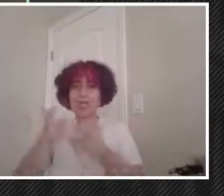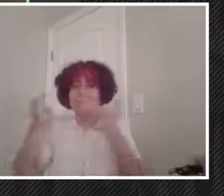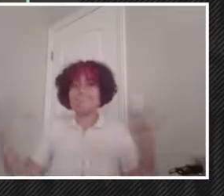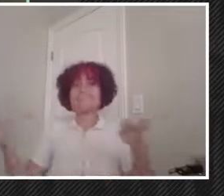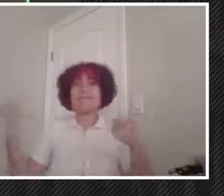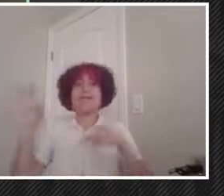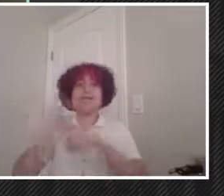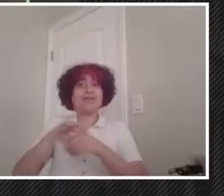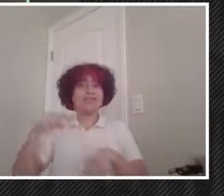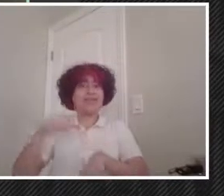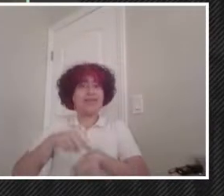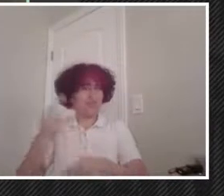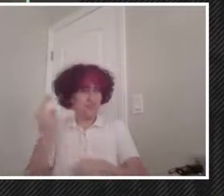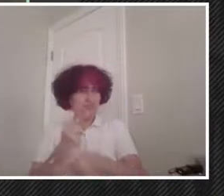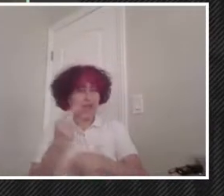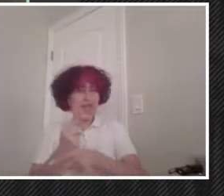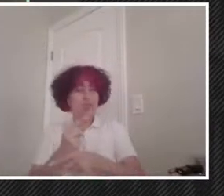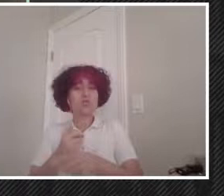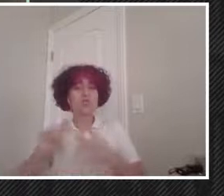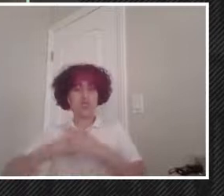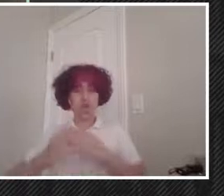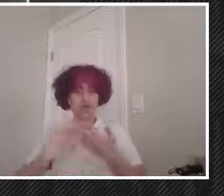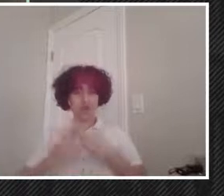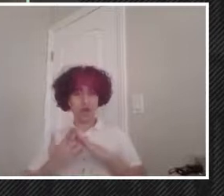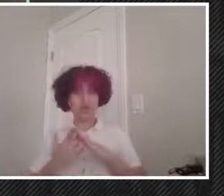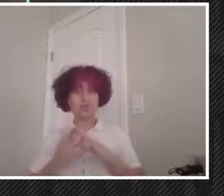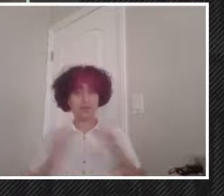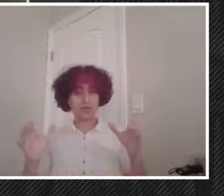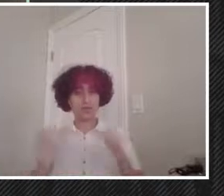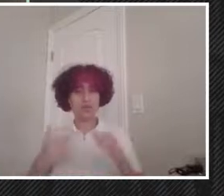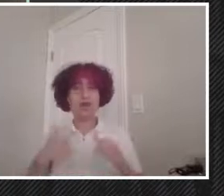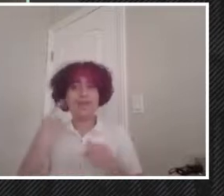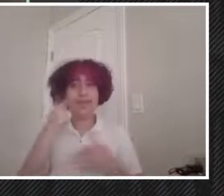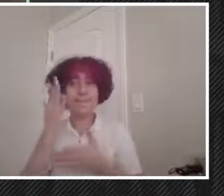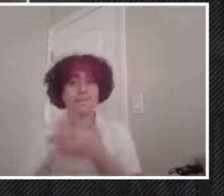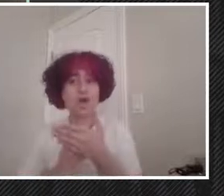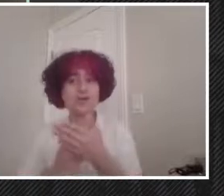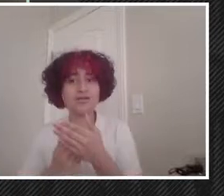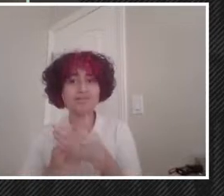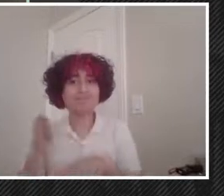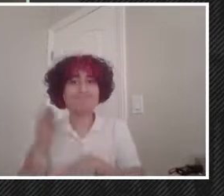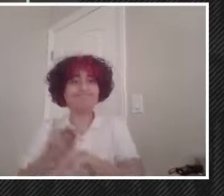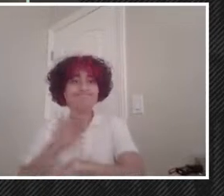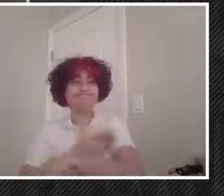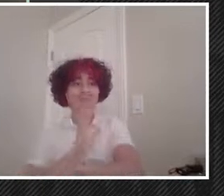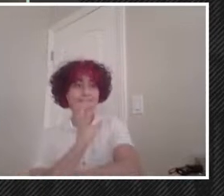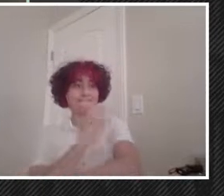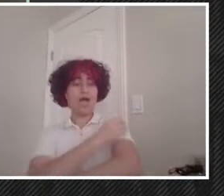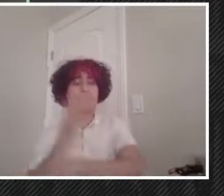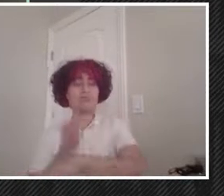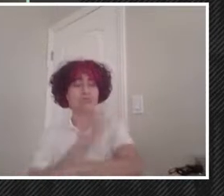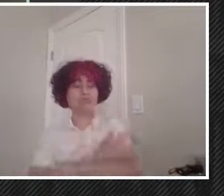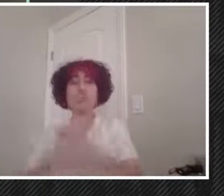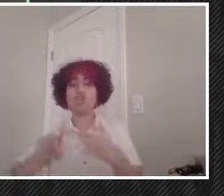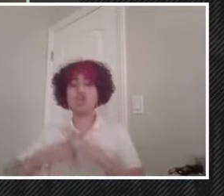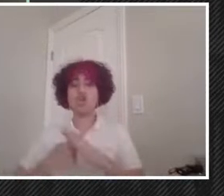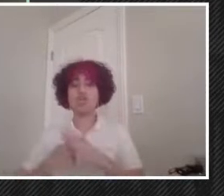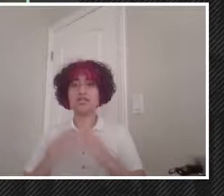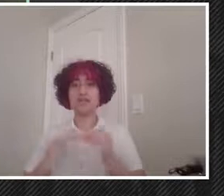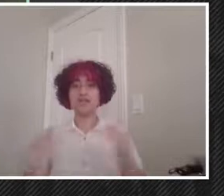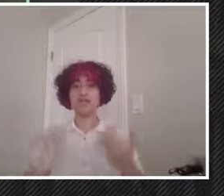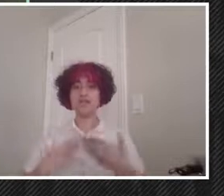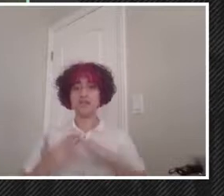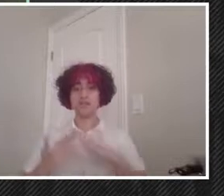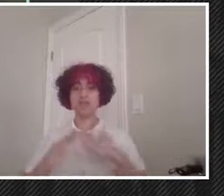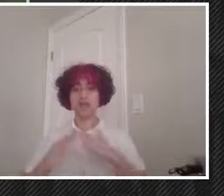so I think that part of building power now, it starts on the local level. You don't wait for